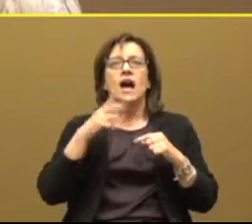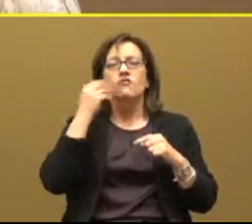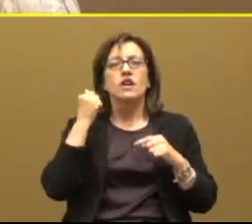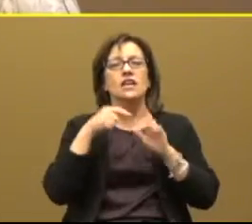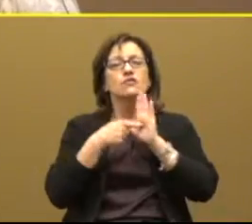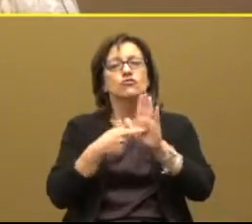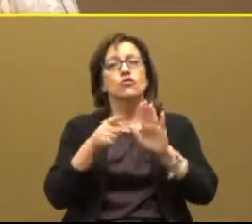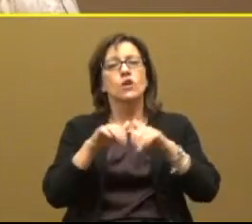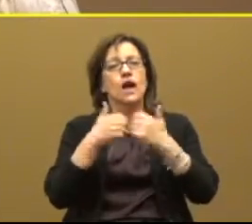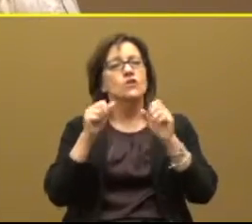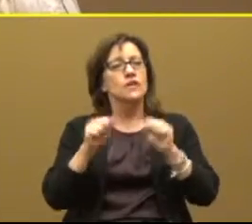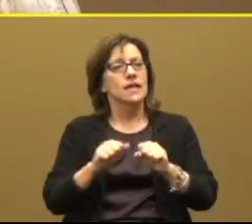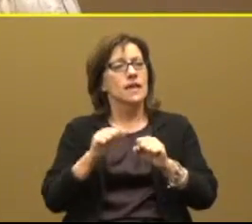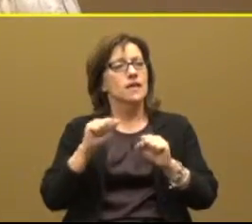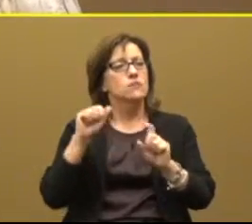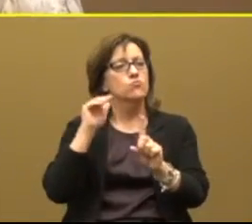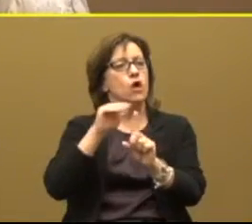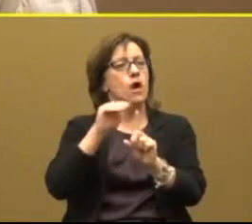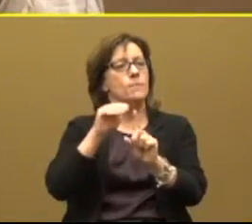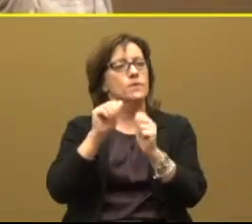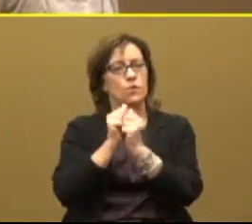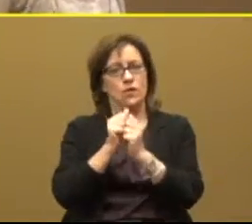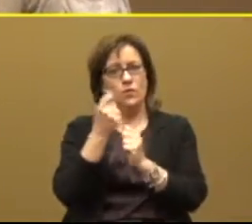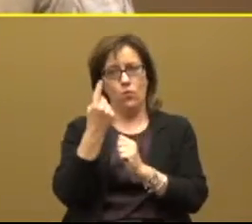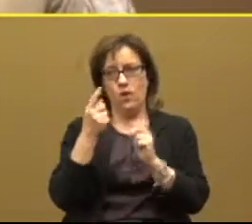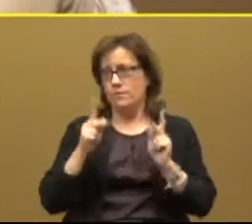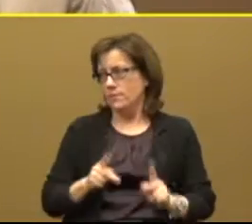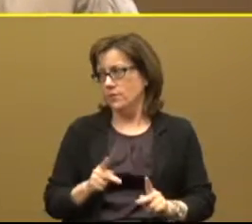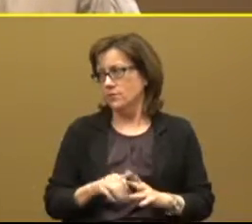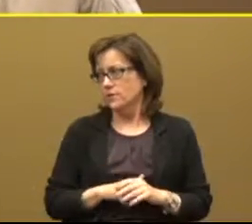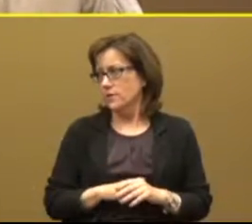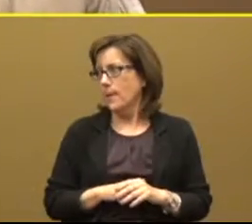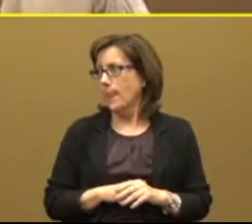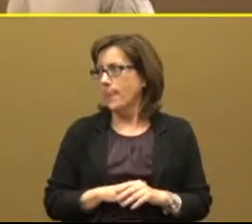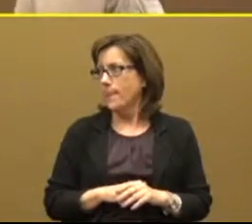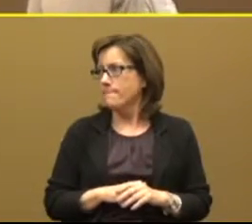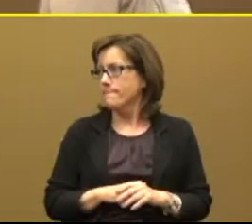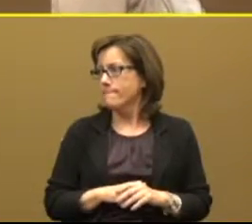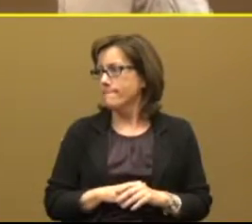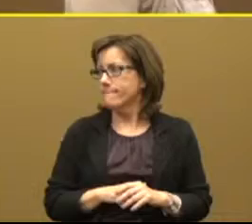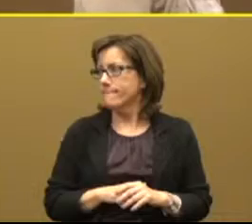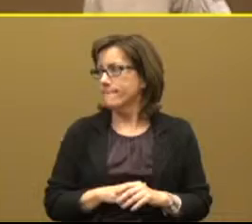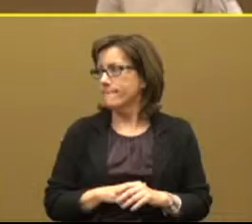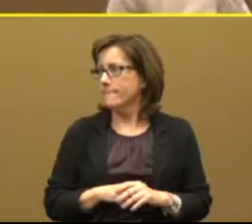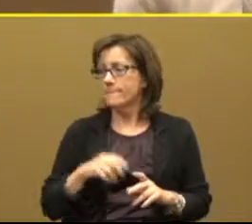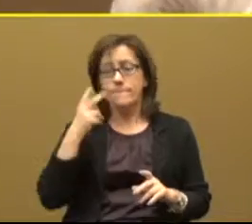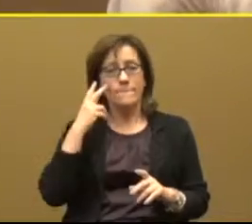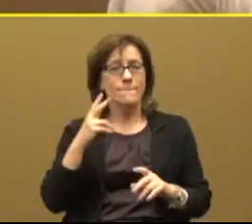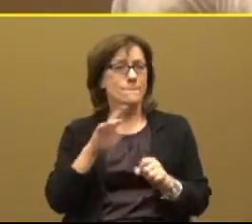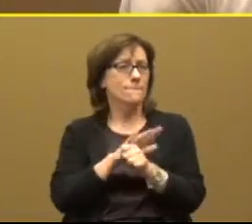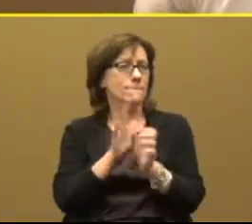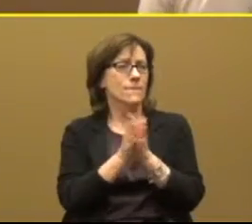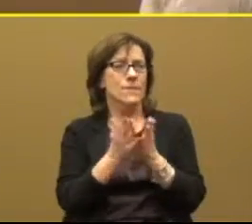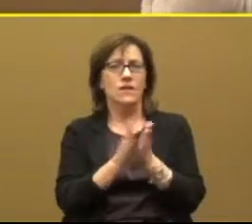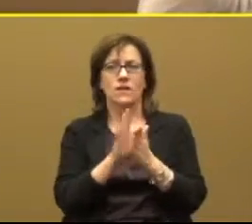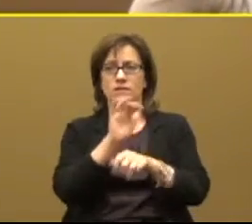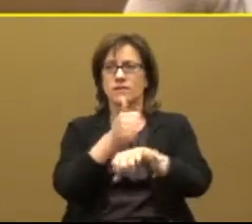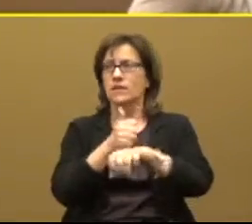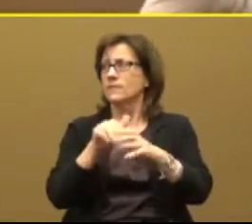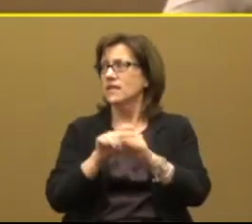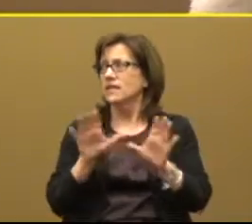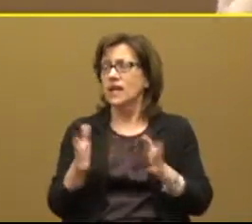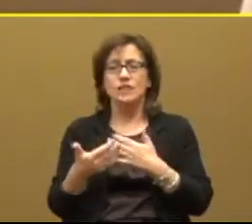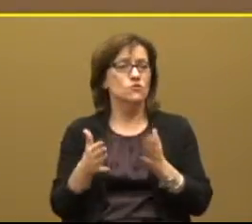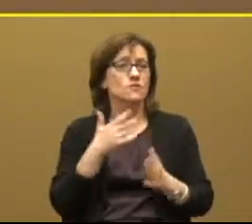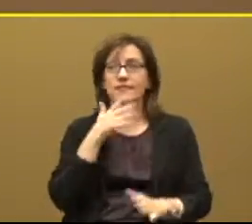very quickly before we move. Yep. And honestly, I've seen just a whole books put in classrooms where they said that they're doing